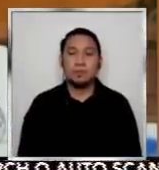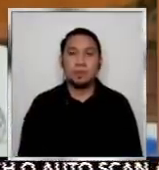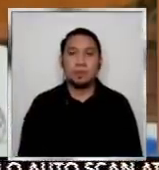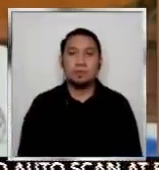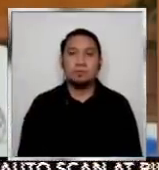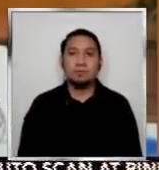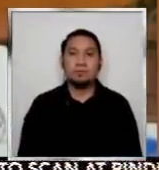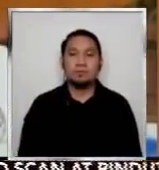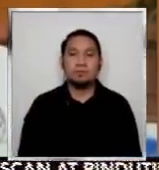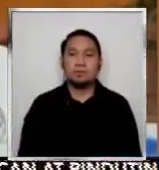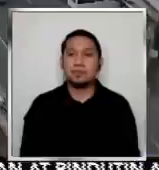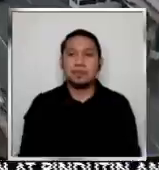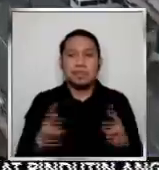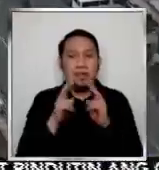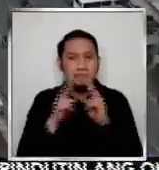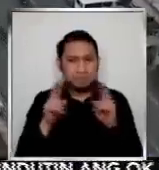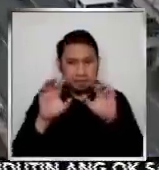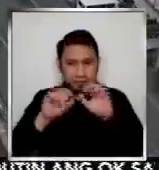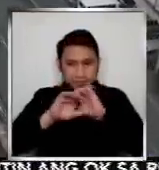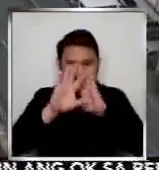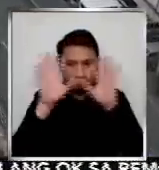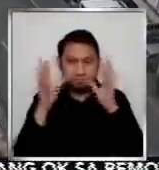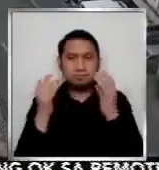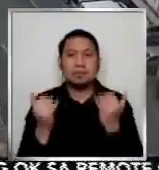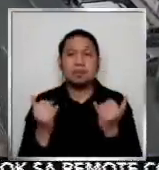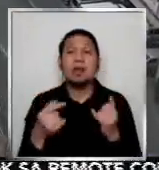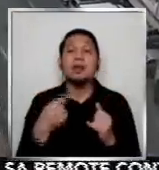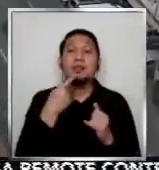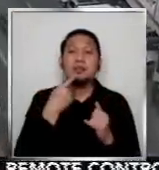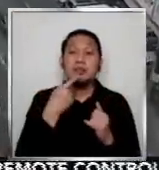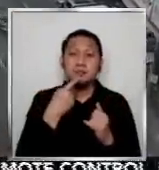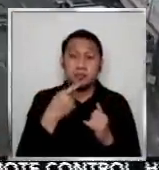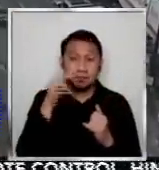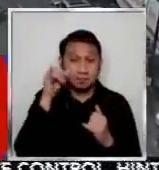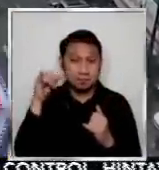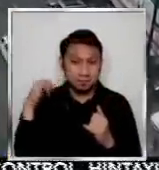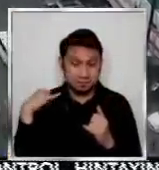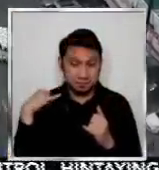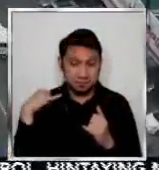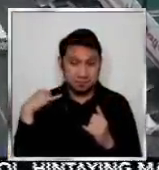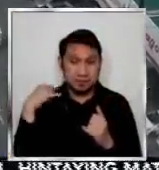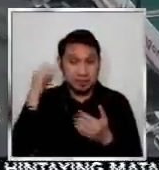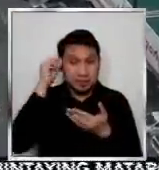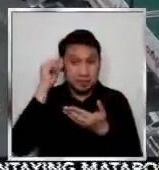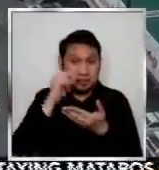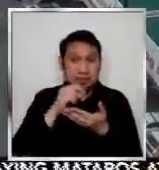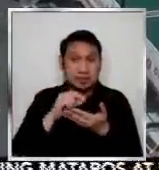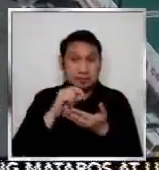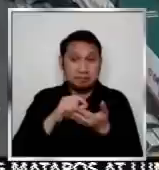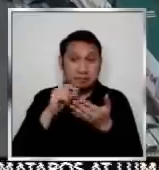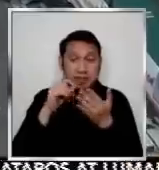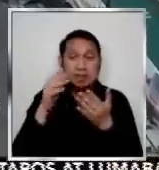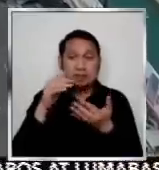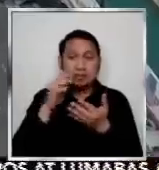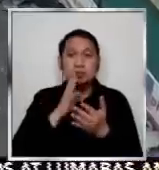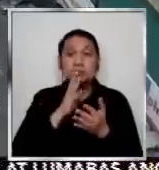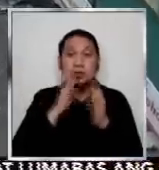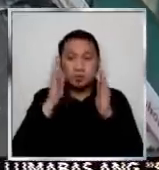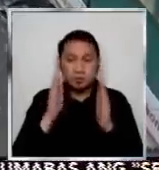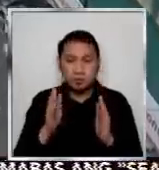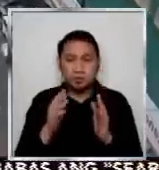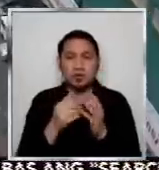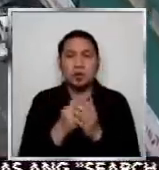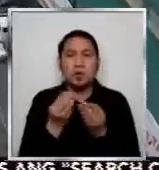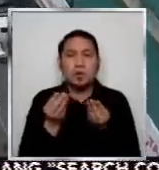That is very clear now. Sabi kahapon ni Presidential Spokesperson Harry Roque, mas kukonti na ang mga bawal sa mga MGCQ